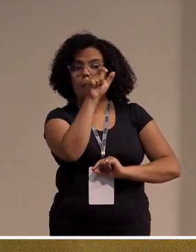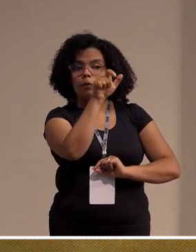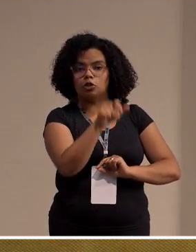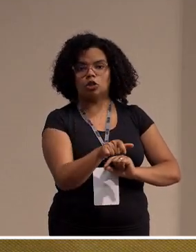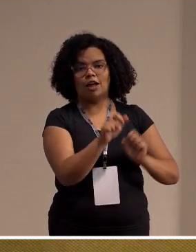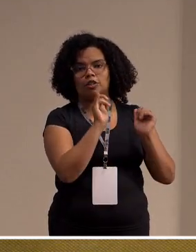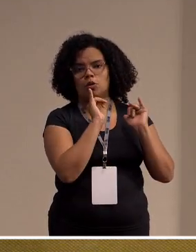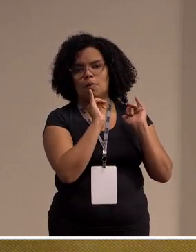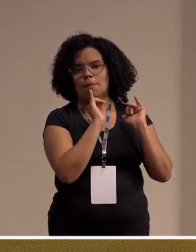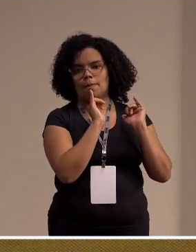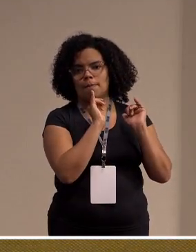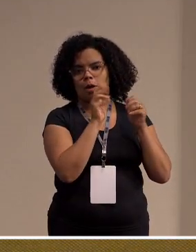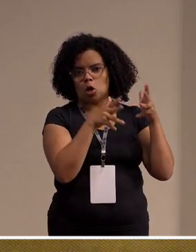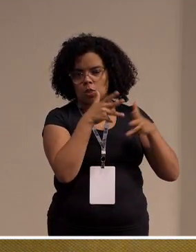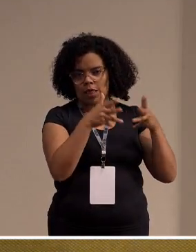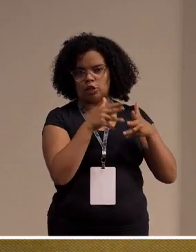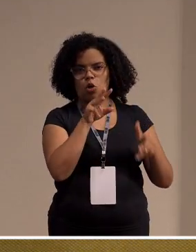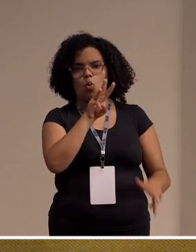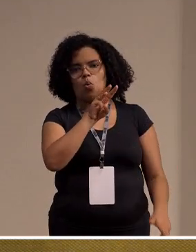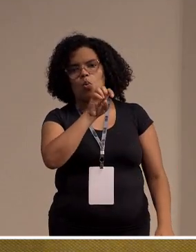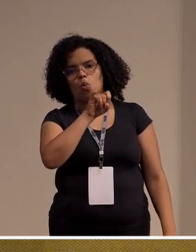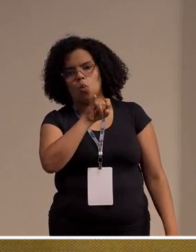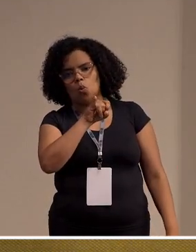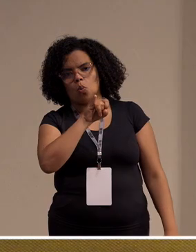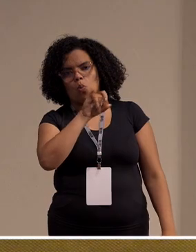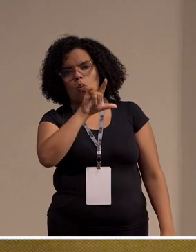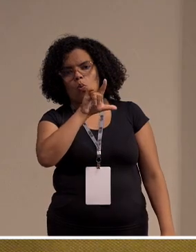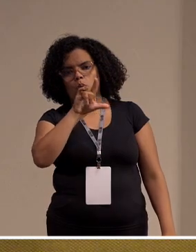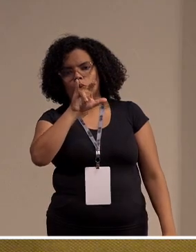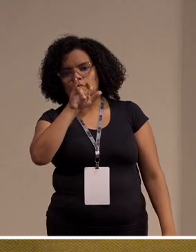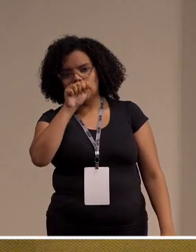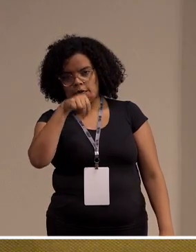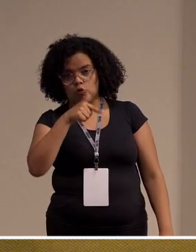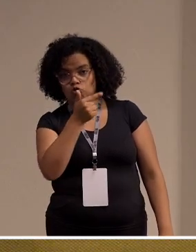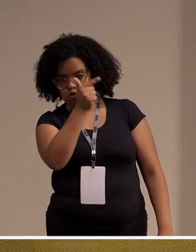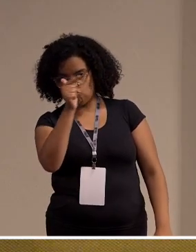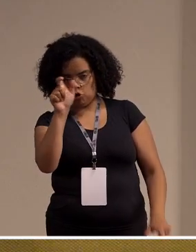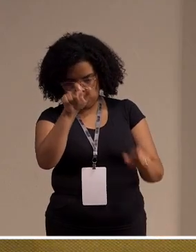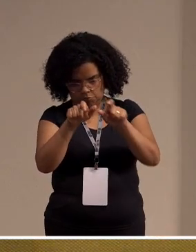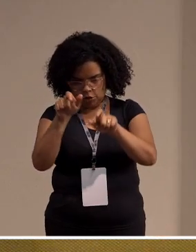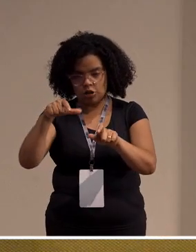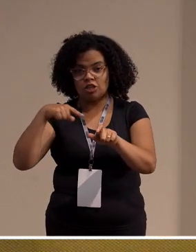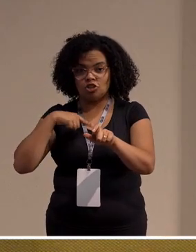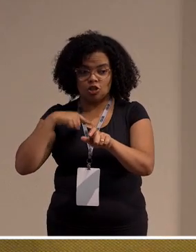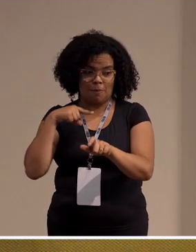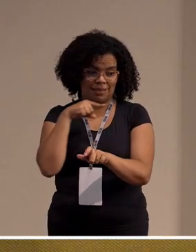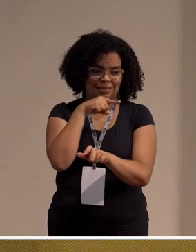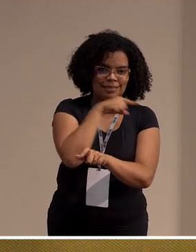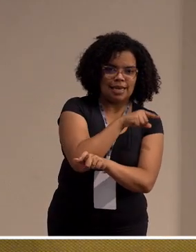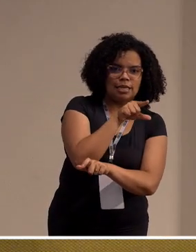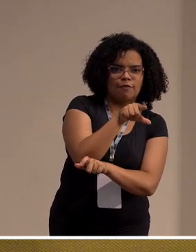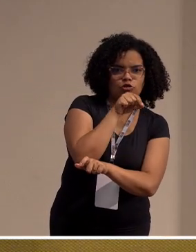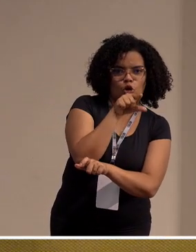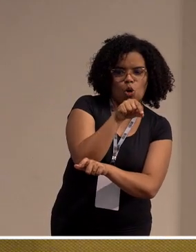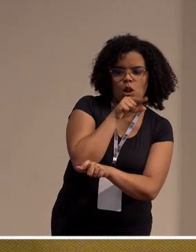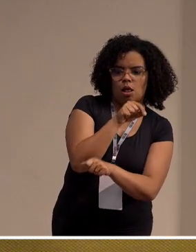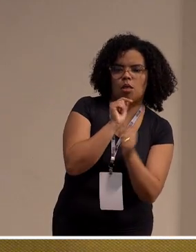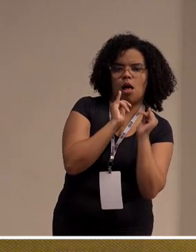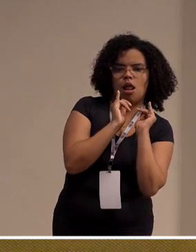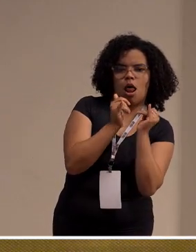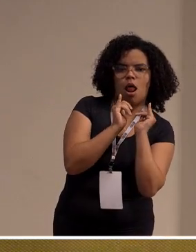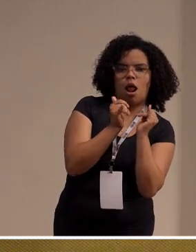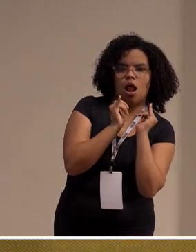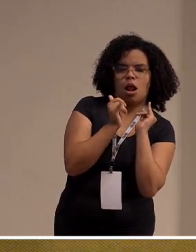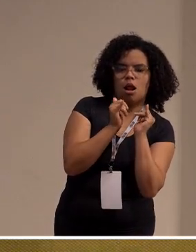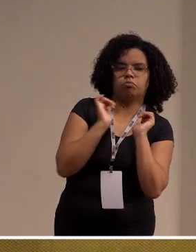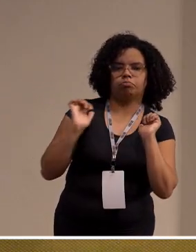other characters existed, but he was describing and narrating the events of their lives. But at some